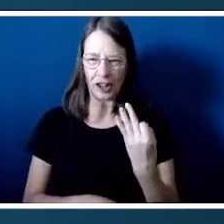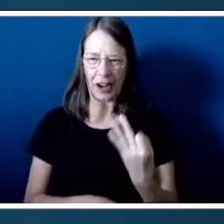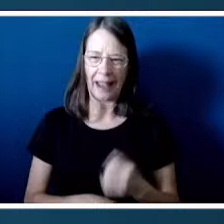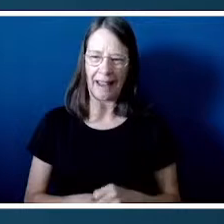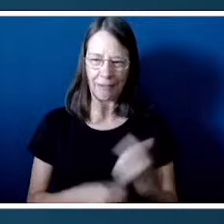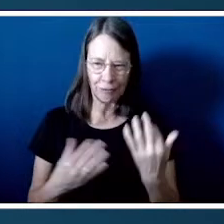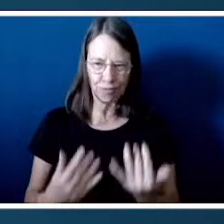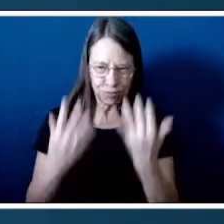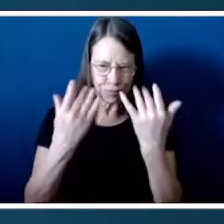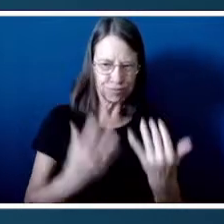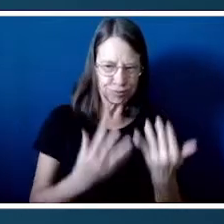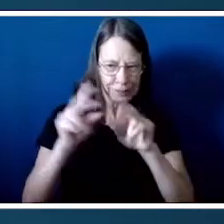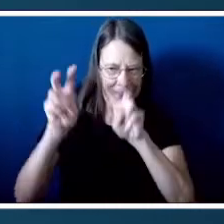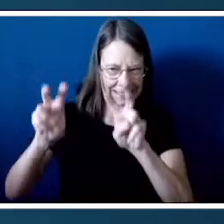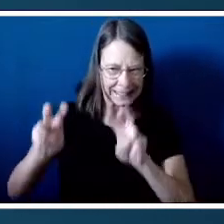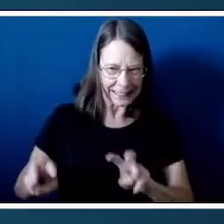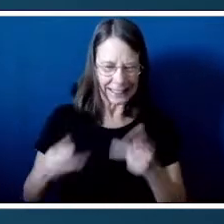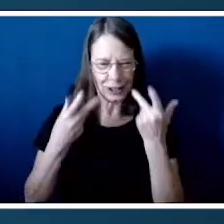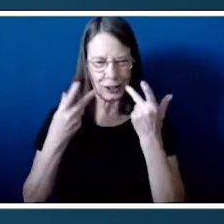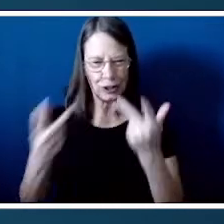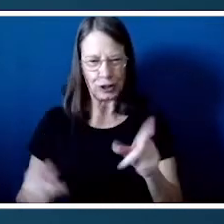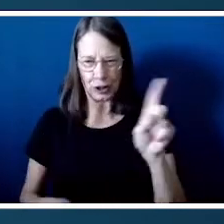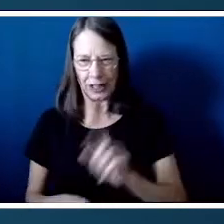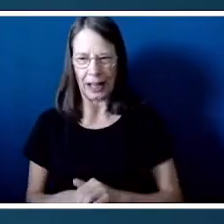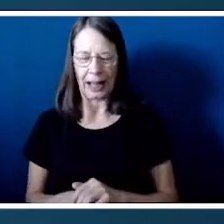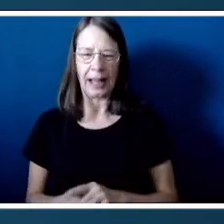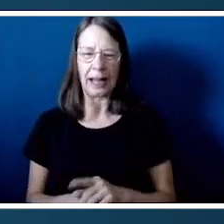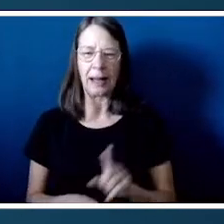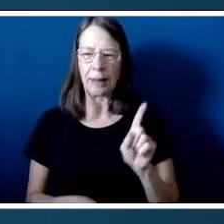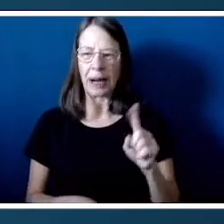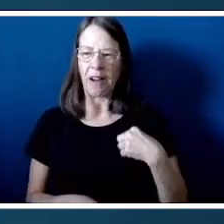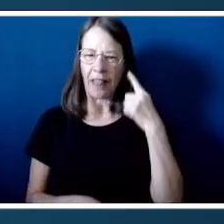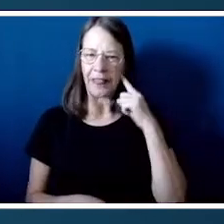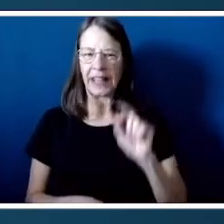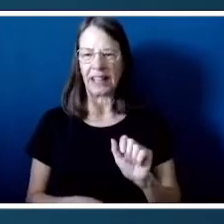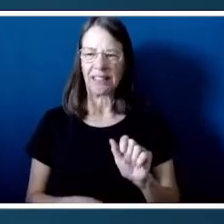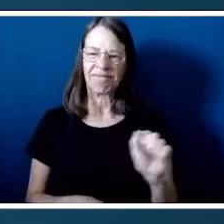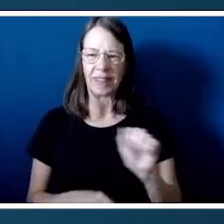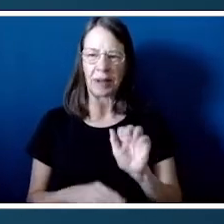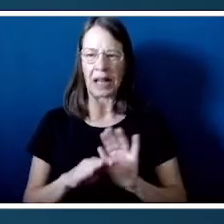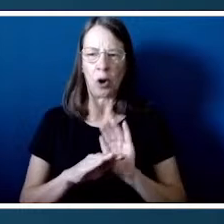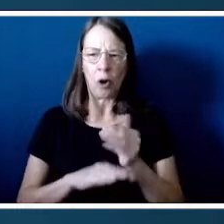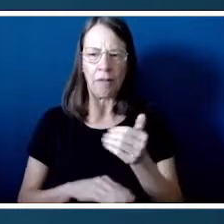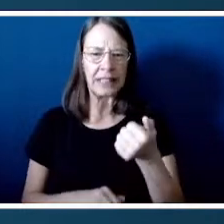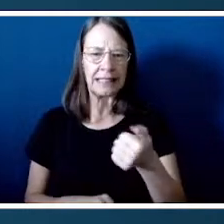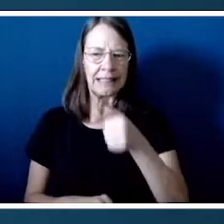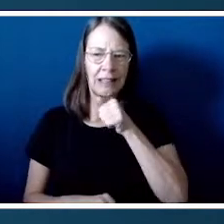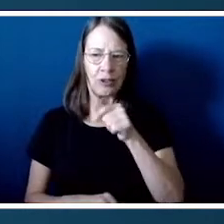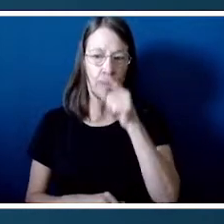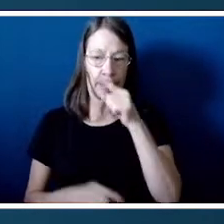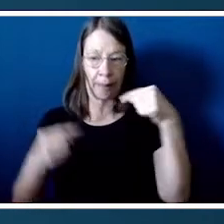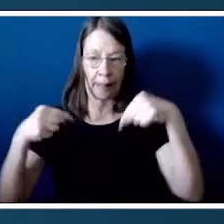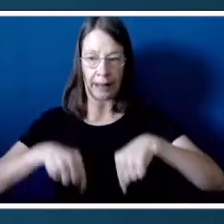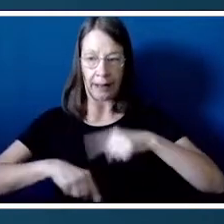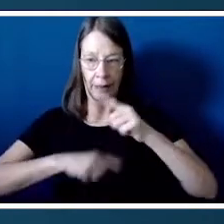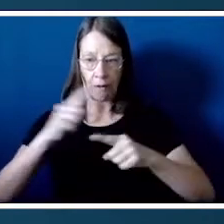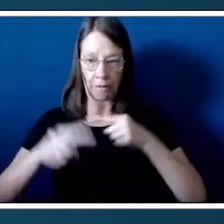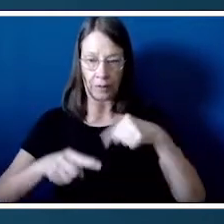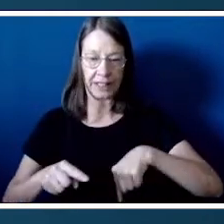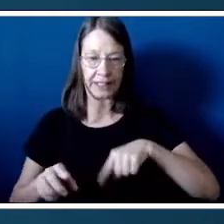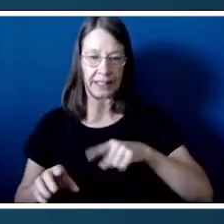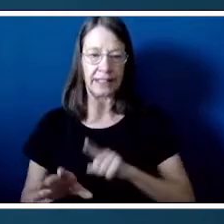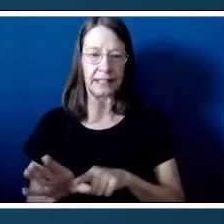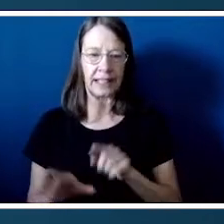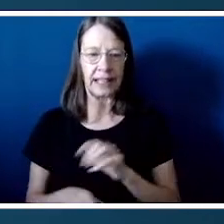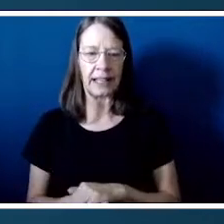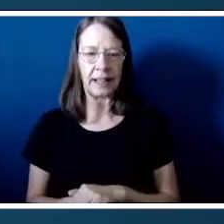almost 600 delegates at this year's conference, I think actually perhaps just over as of this morning. We have 35 parallel